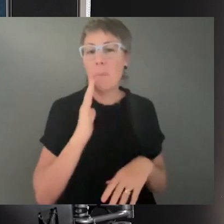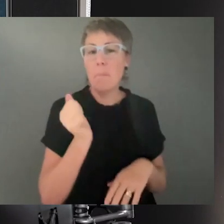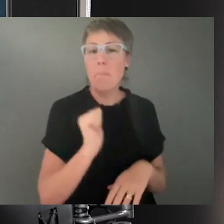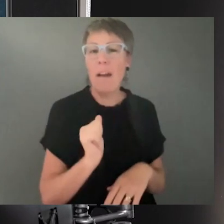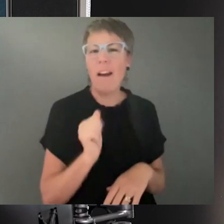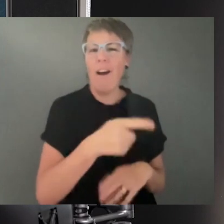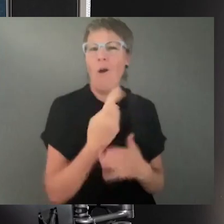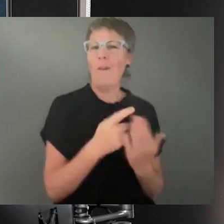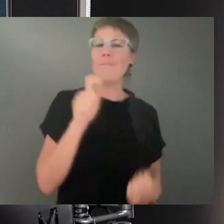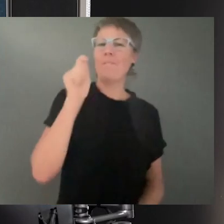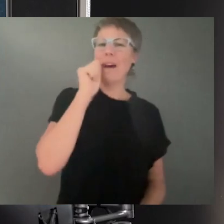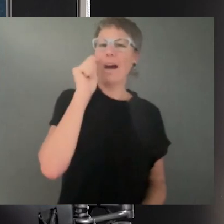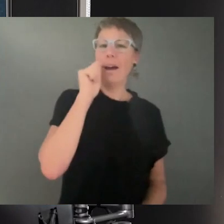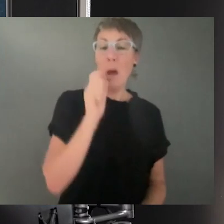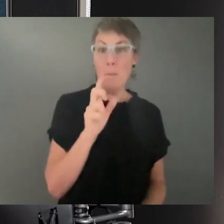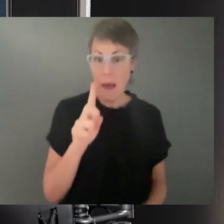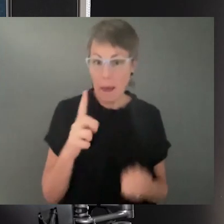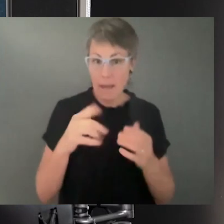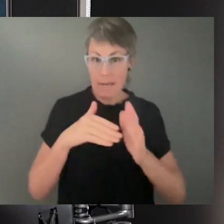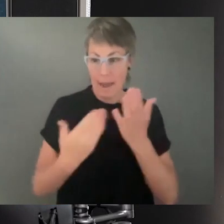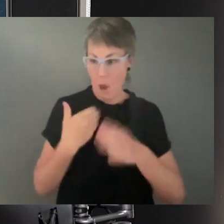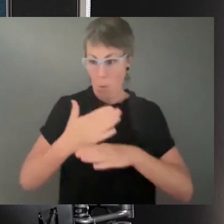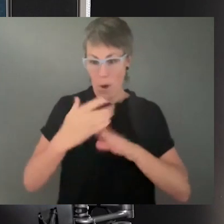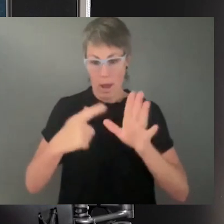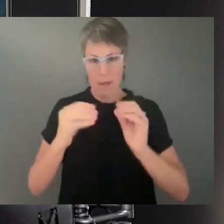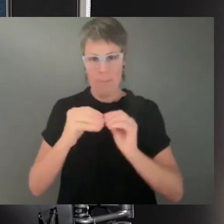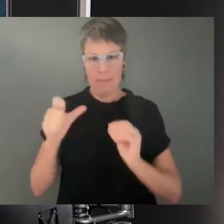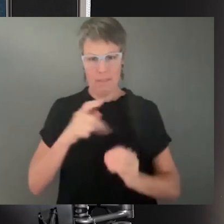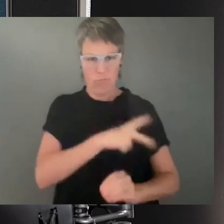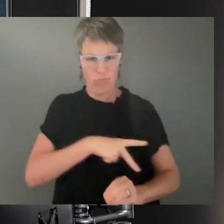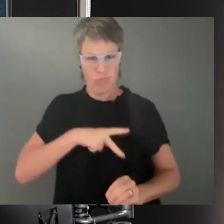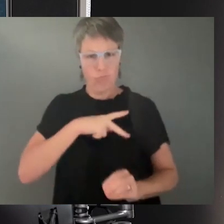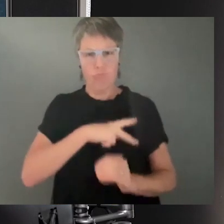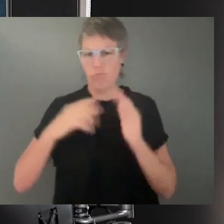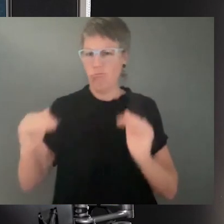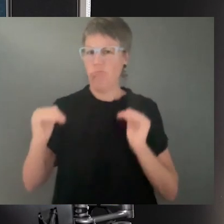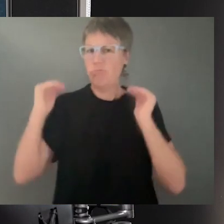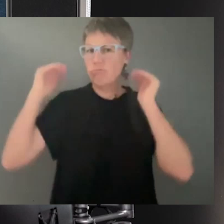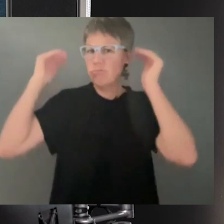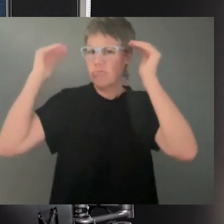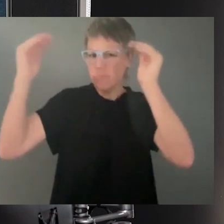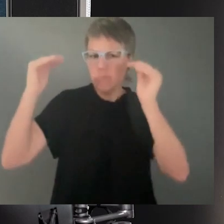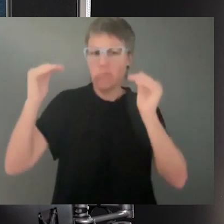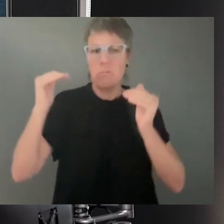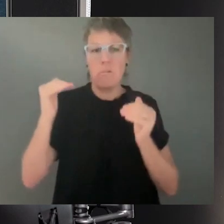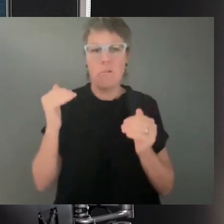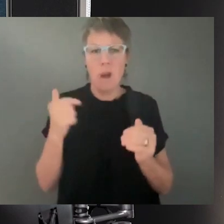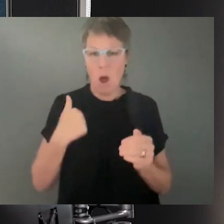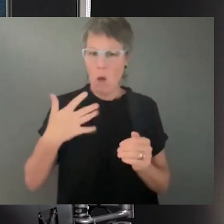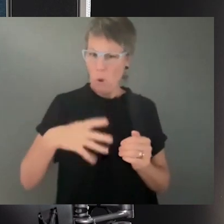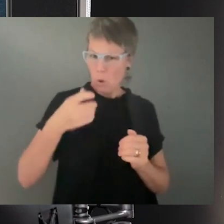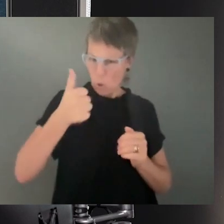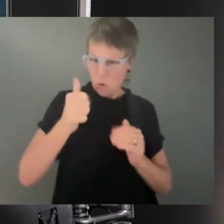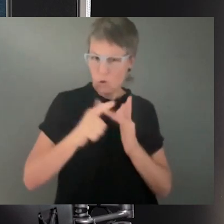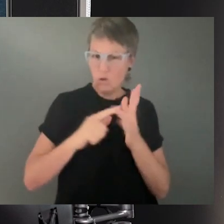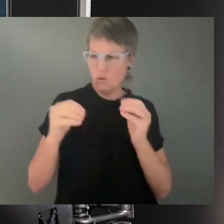bit of fun, and I was really young, whereas getting into somewhere like the ABC, it was a professional career. It was something I wanted to